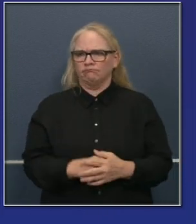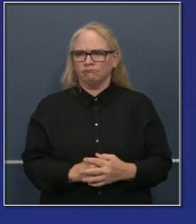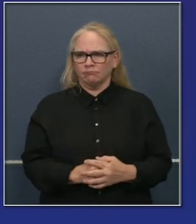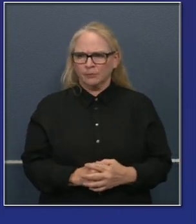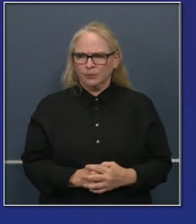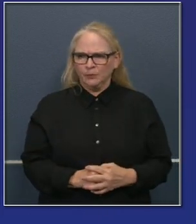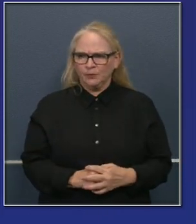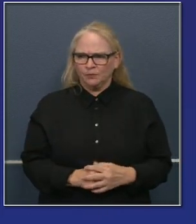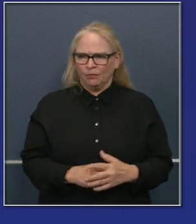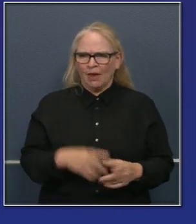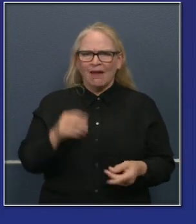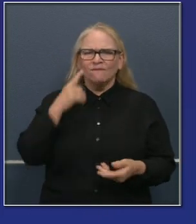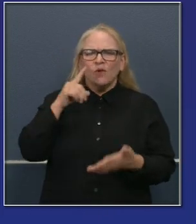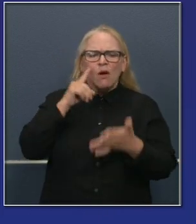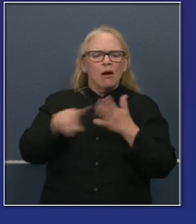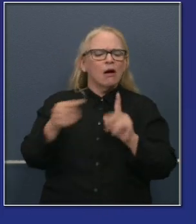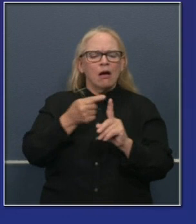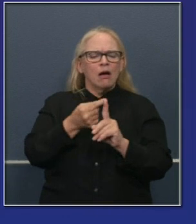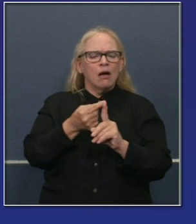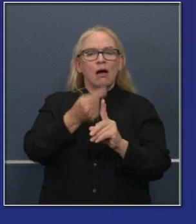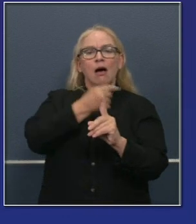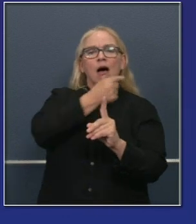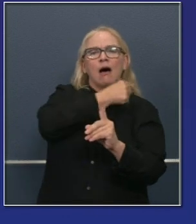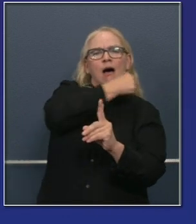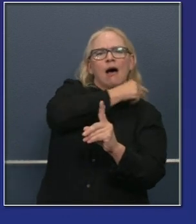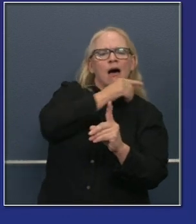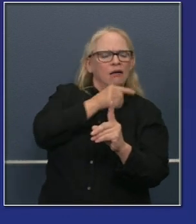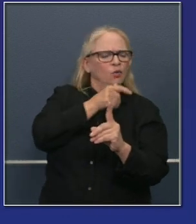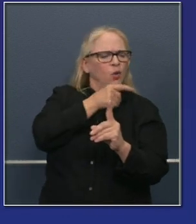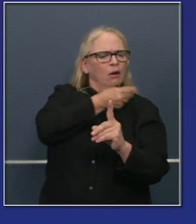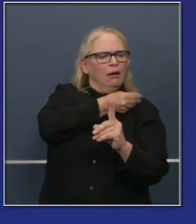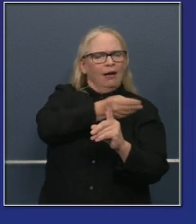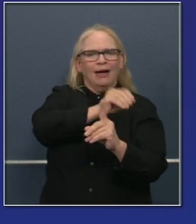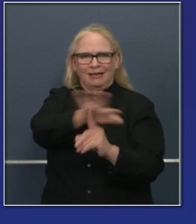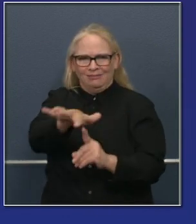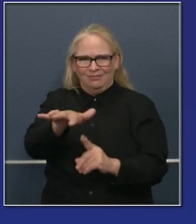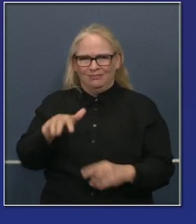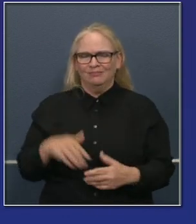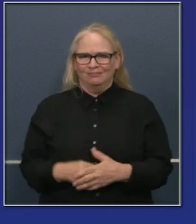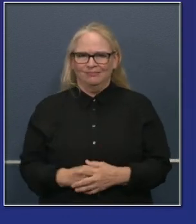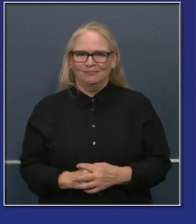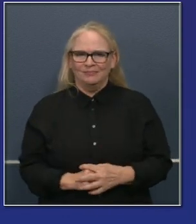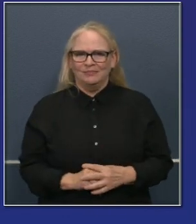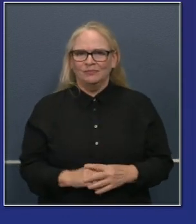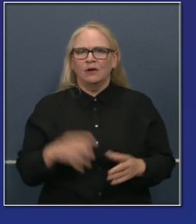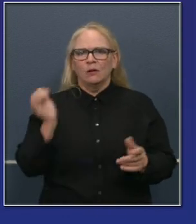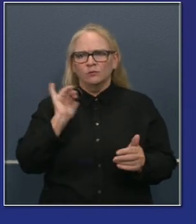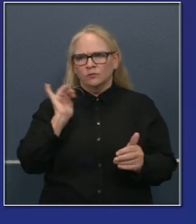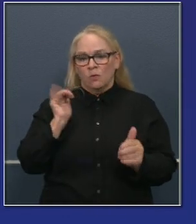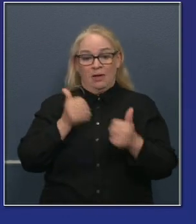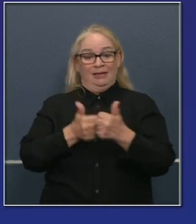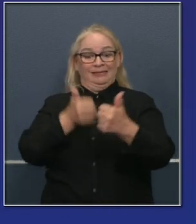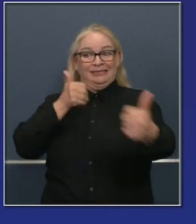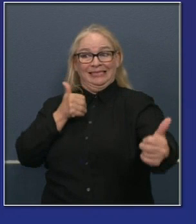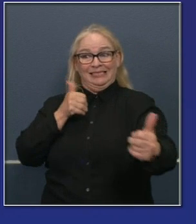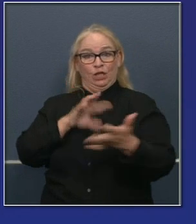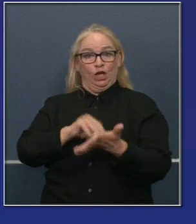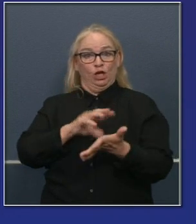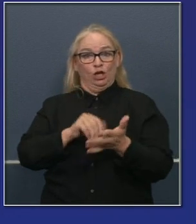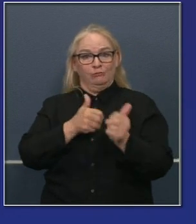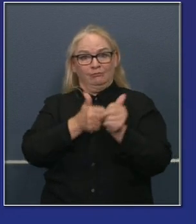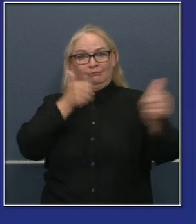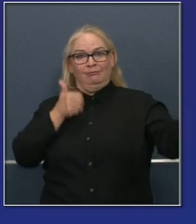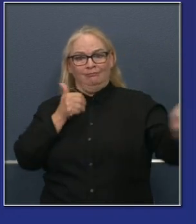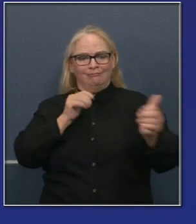rigorous is foundational. If we're going to have distance learning, and we will, to make sure that it's real, that we address equity, we address